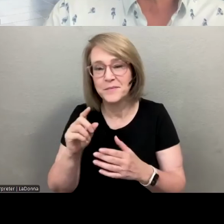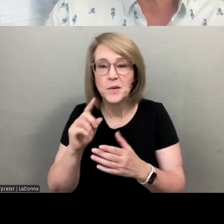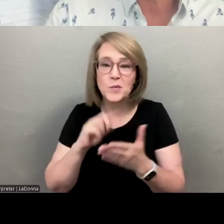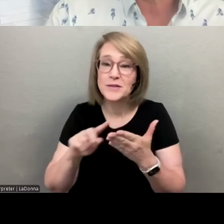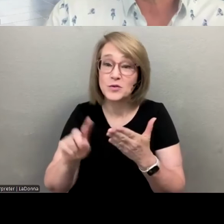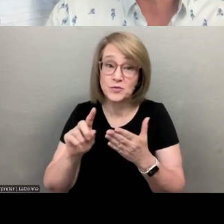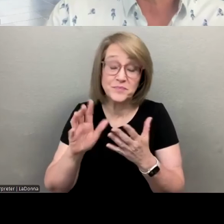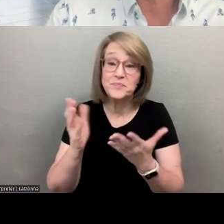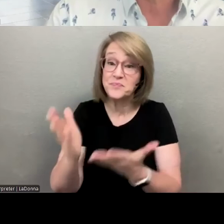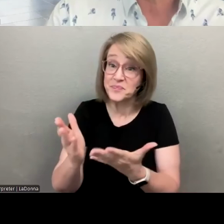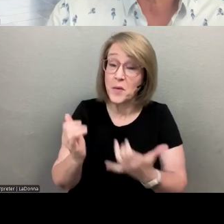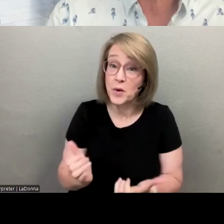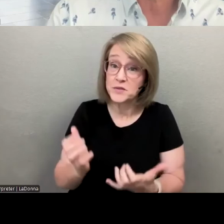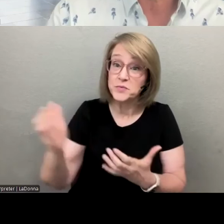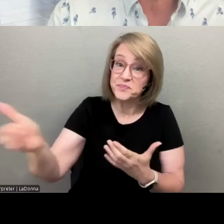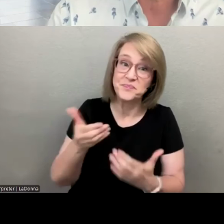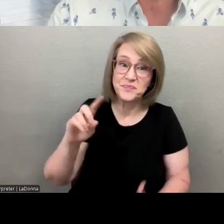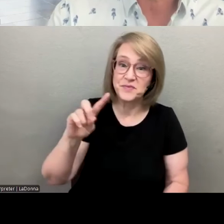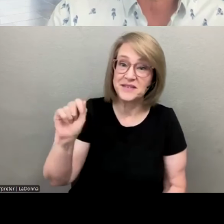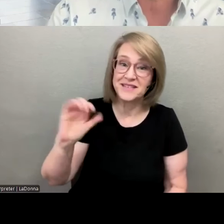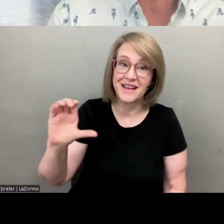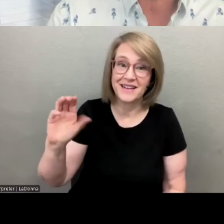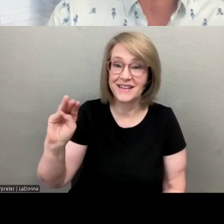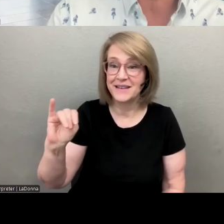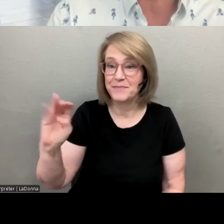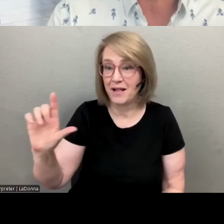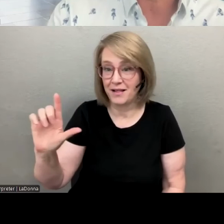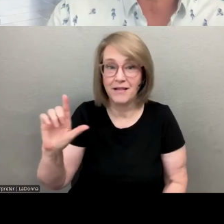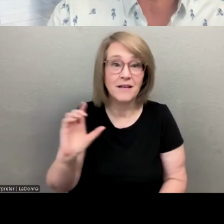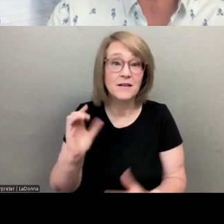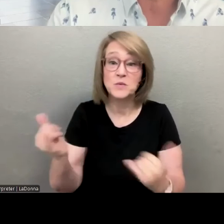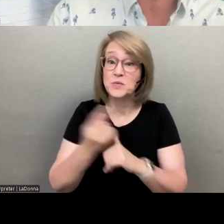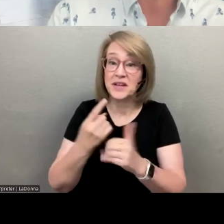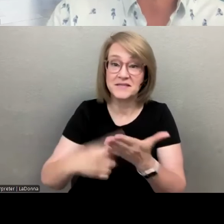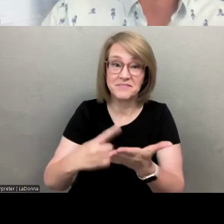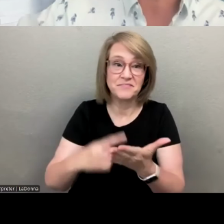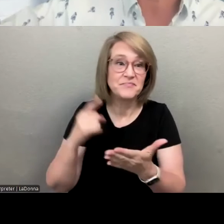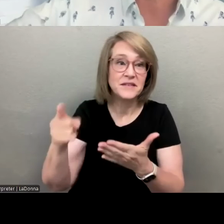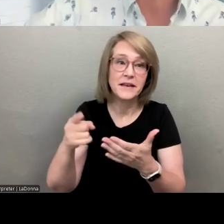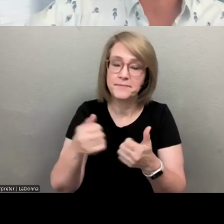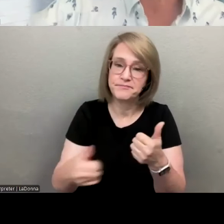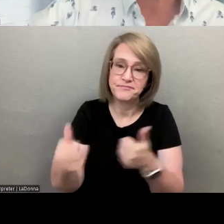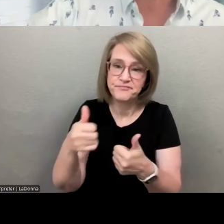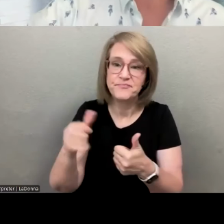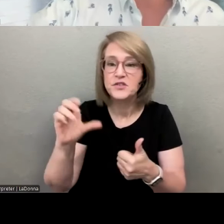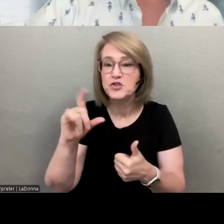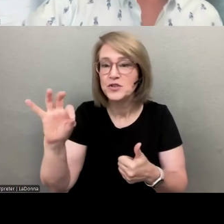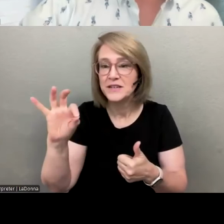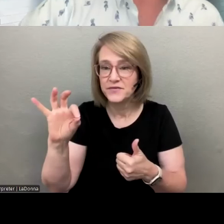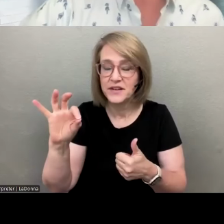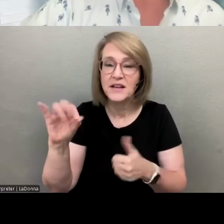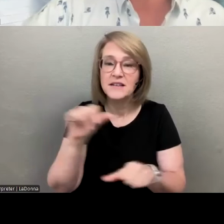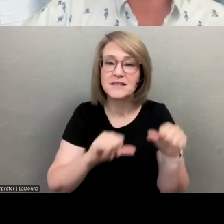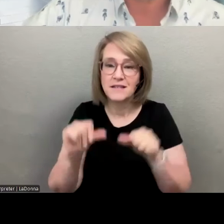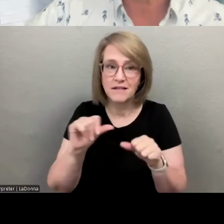Zac Imel, who is going to be featured on our discussion today. He's the Chief Science Officer of Lyssn. He's